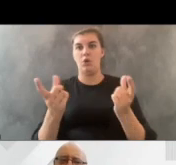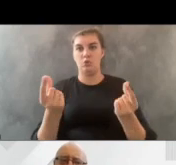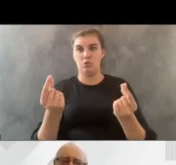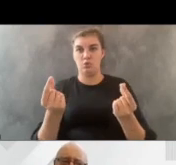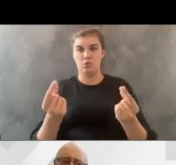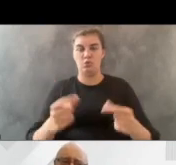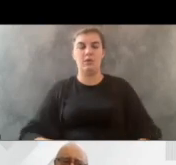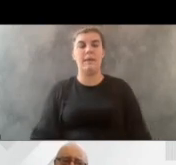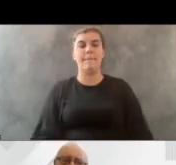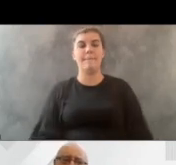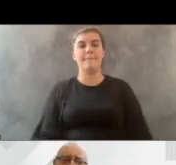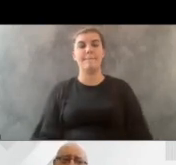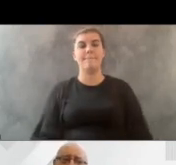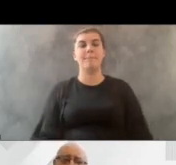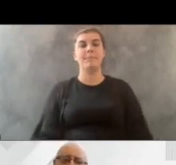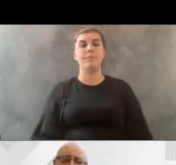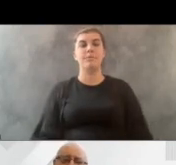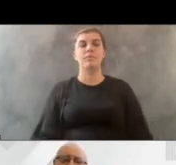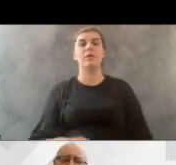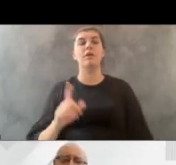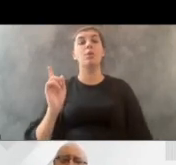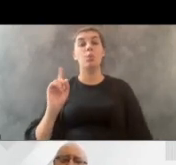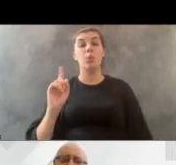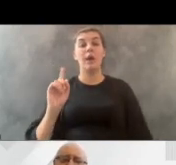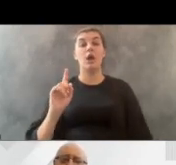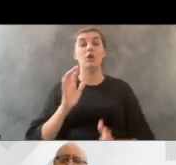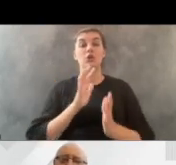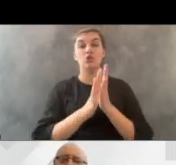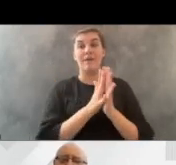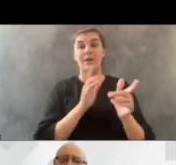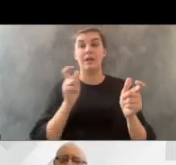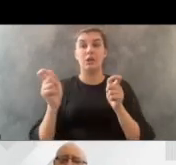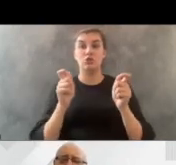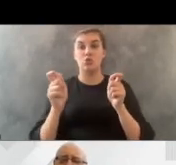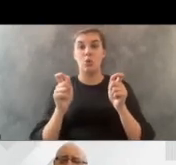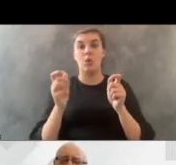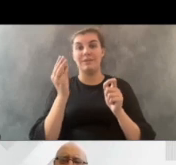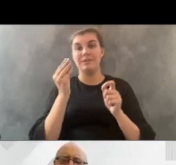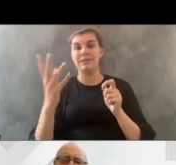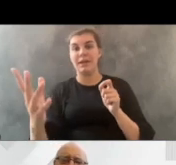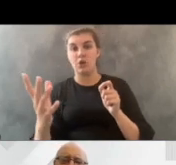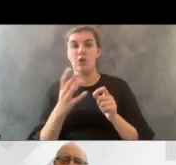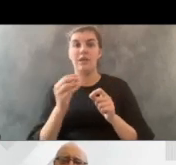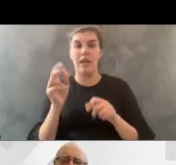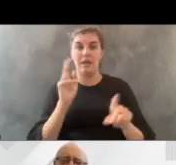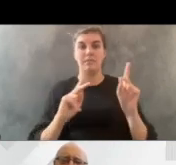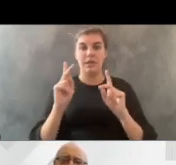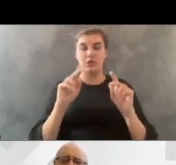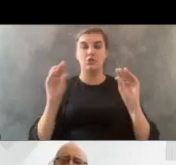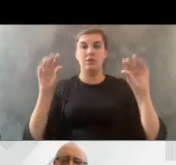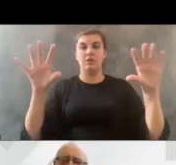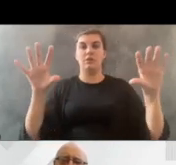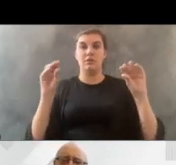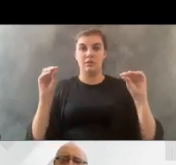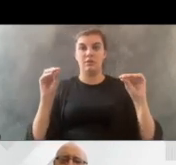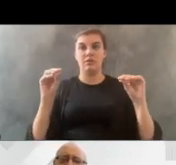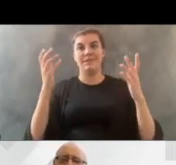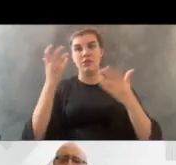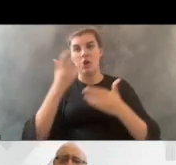detection device must activate both the audible and vibrotactile walk indication complying with R308. And